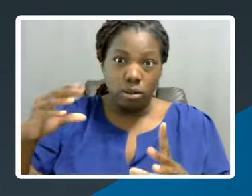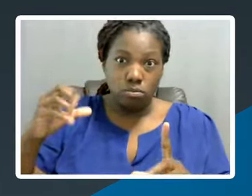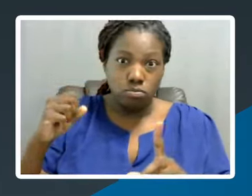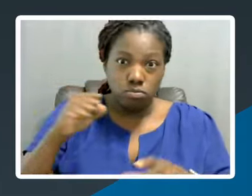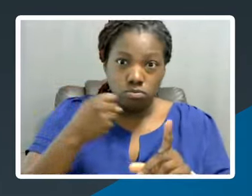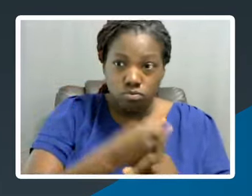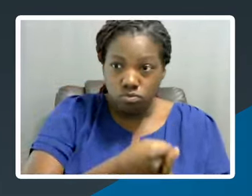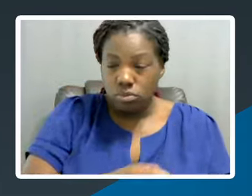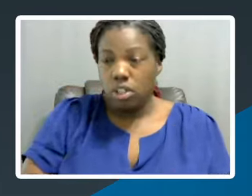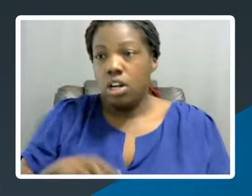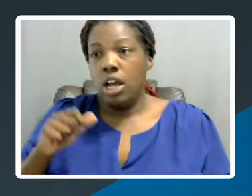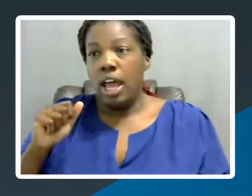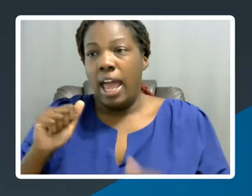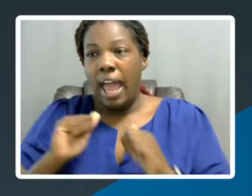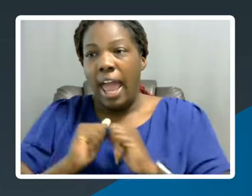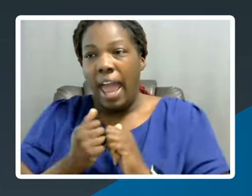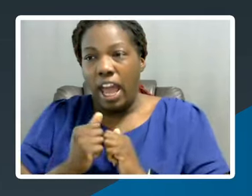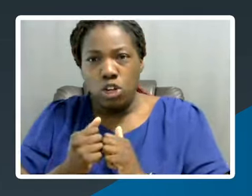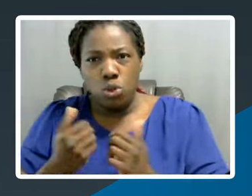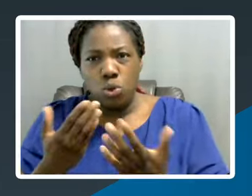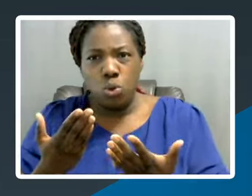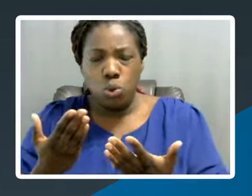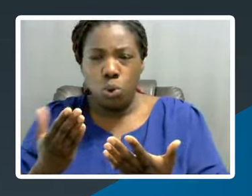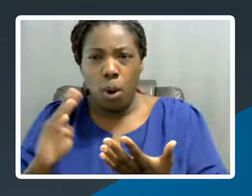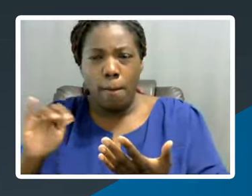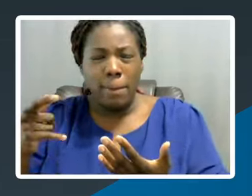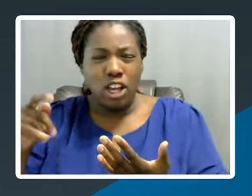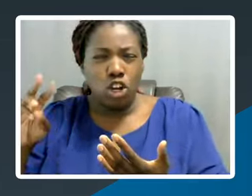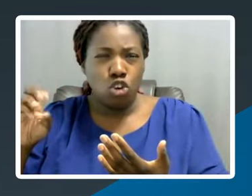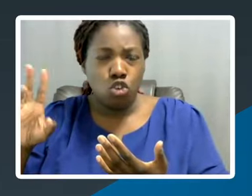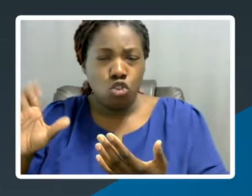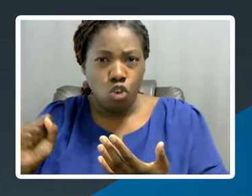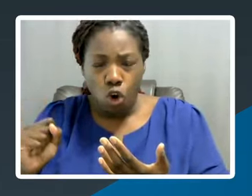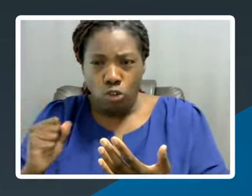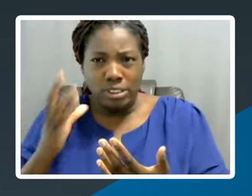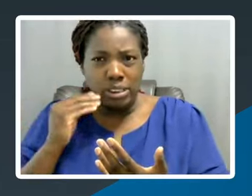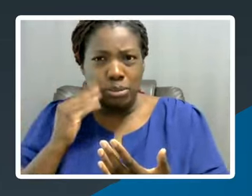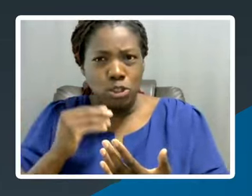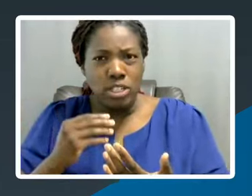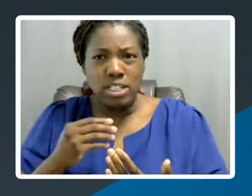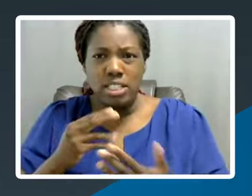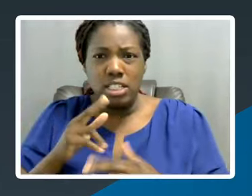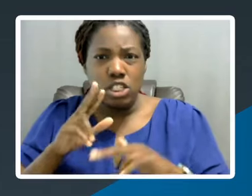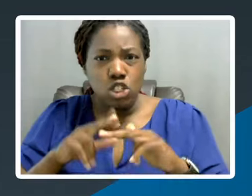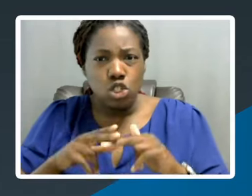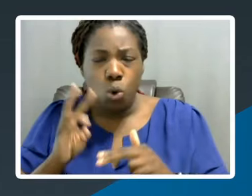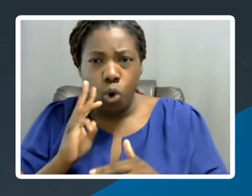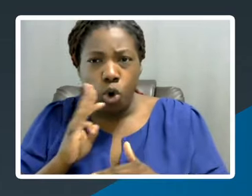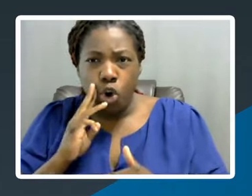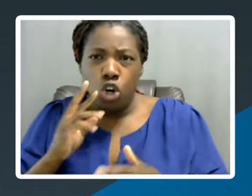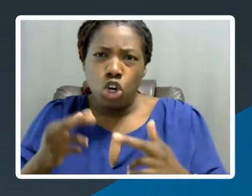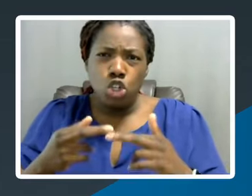remove salt when they're living in salt water, right? On and on. Okay, how does a donut machine work, right? Like all of these things